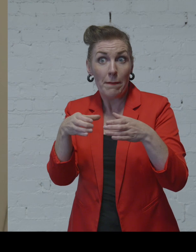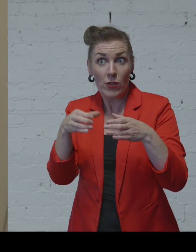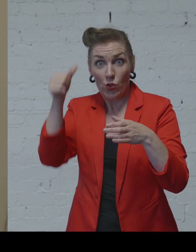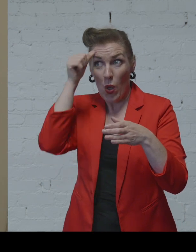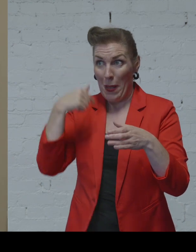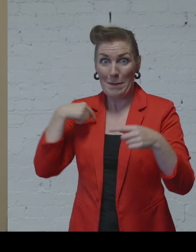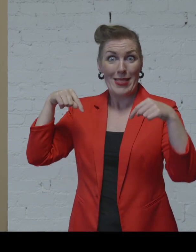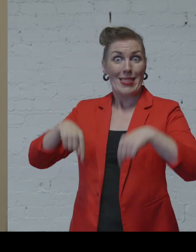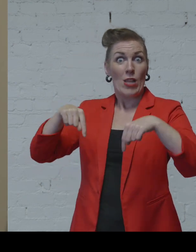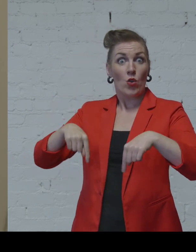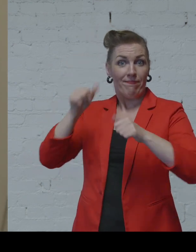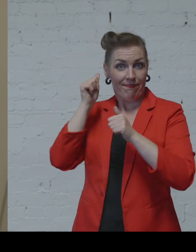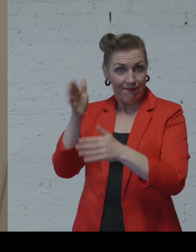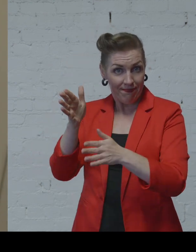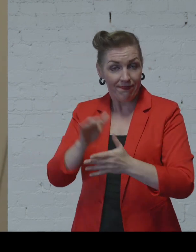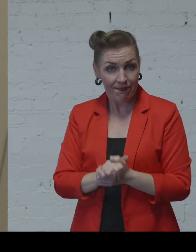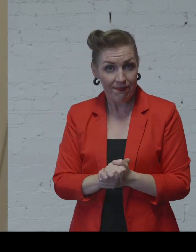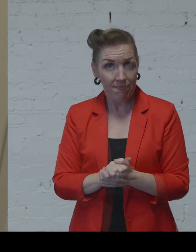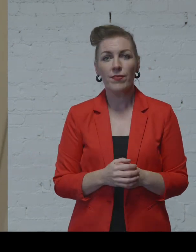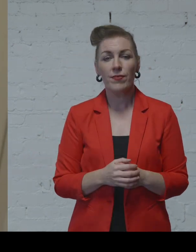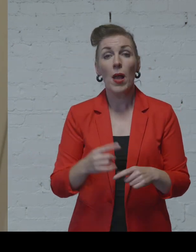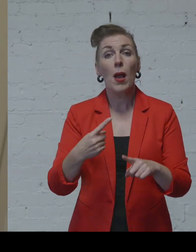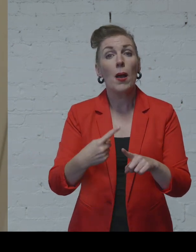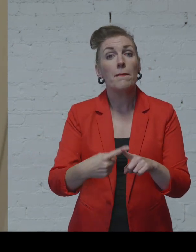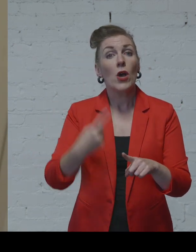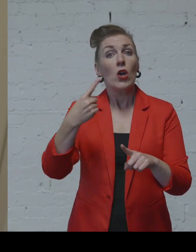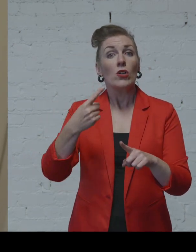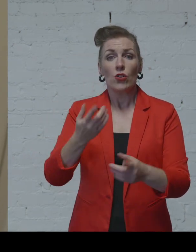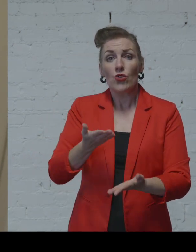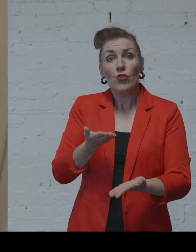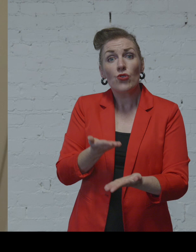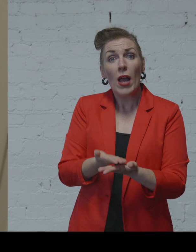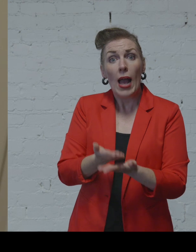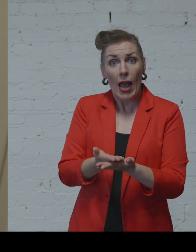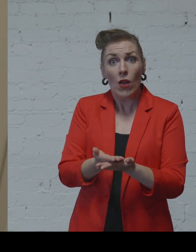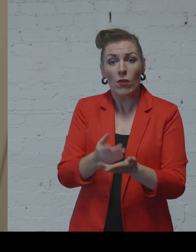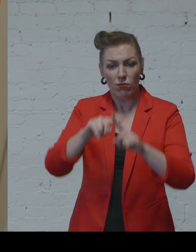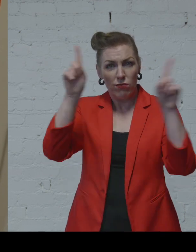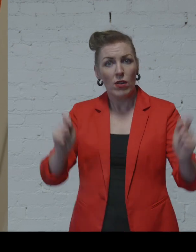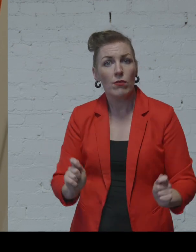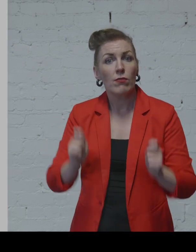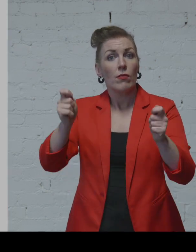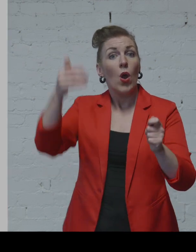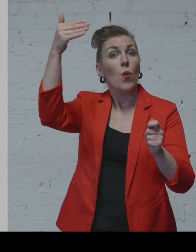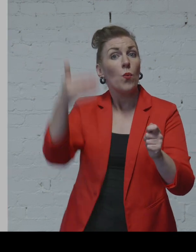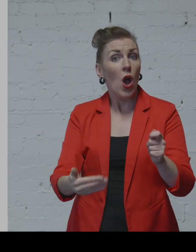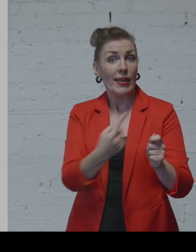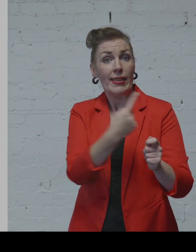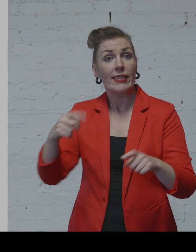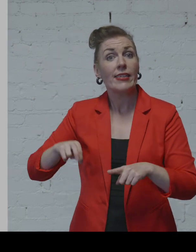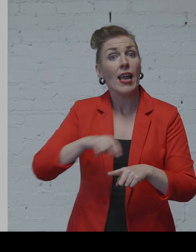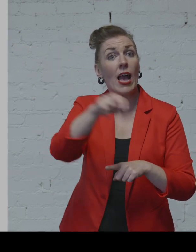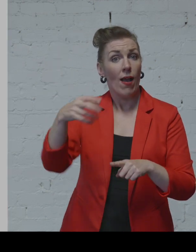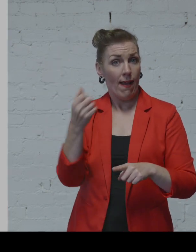There is an emergency evacuation chair available in the stairwell. Please follow Echo Echo team members' instructions on the use of the